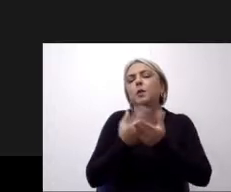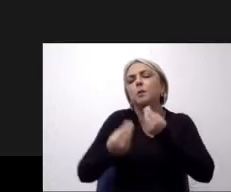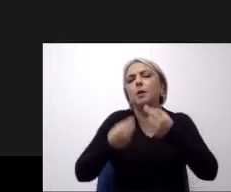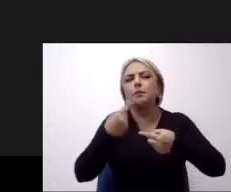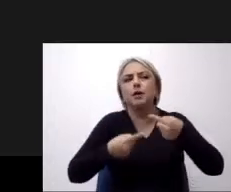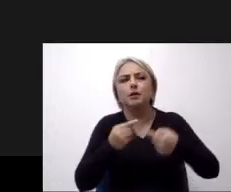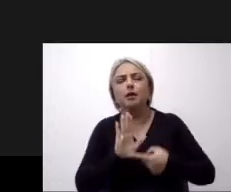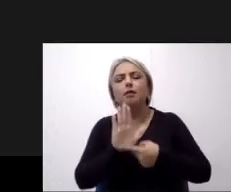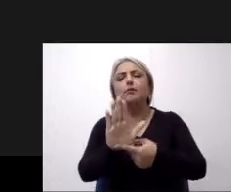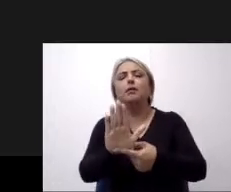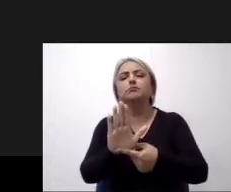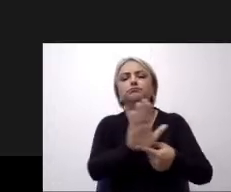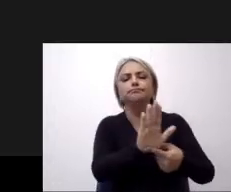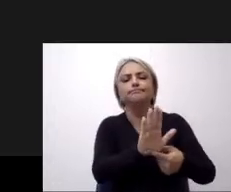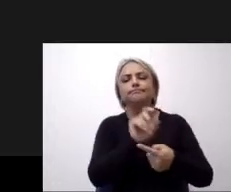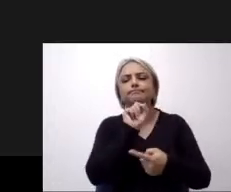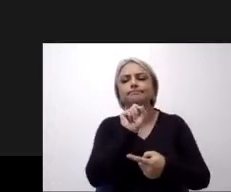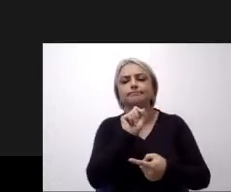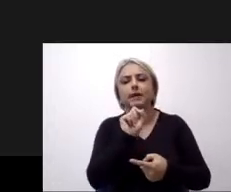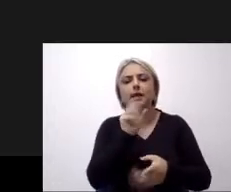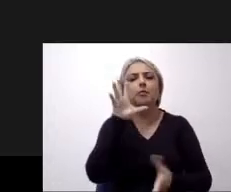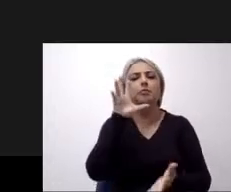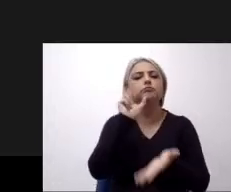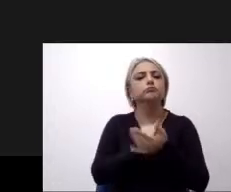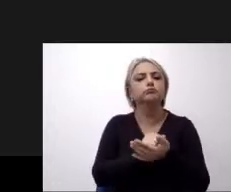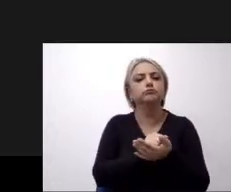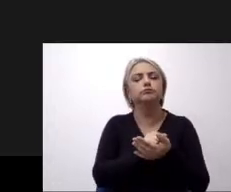the consolidation of gender norms.